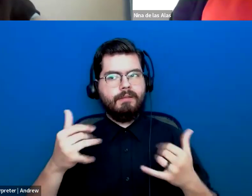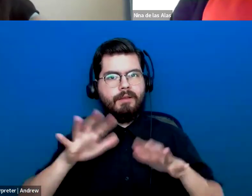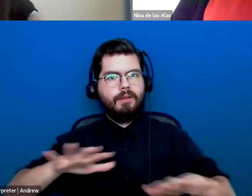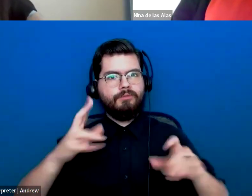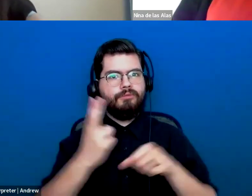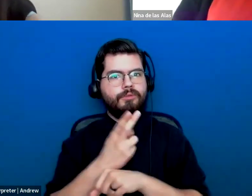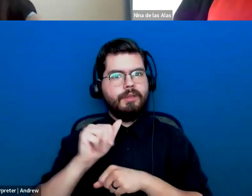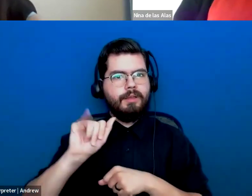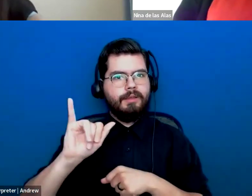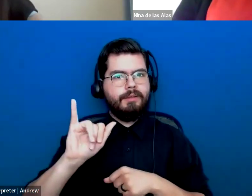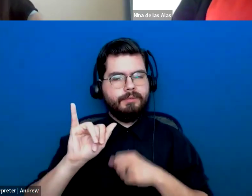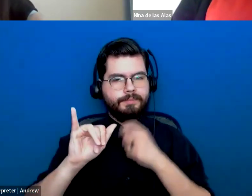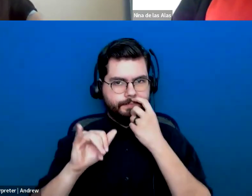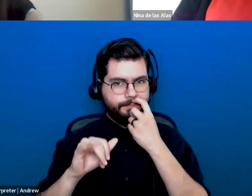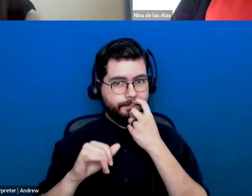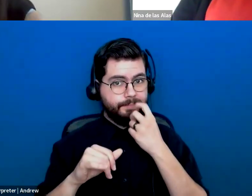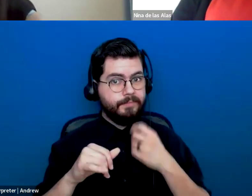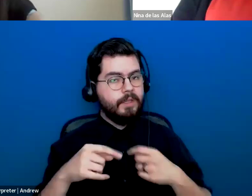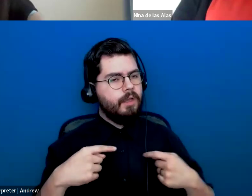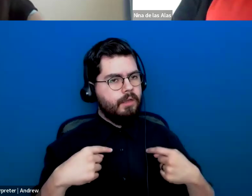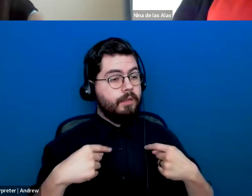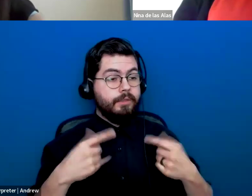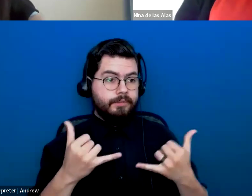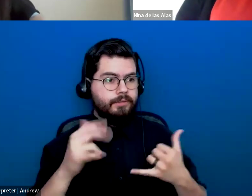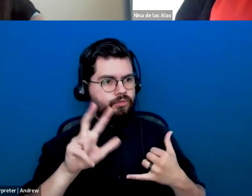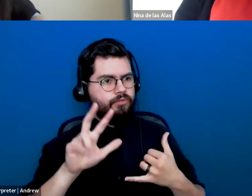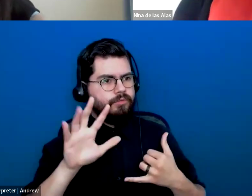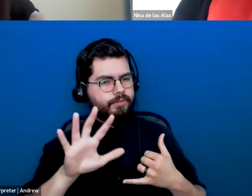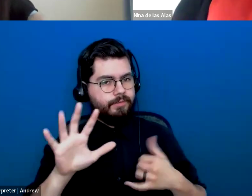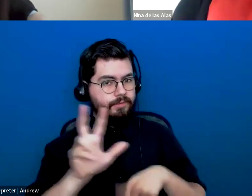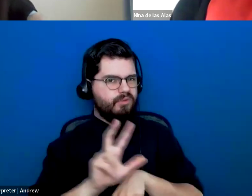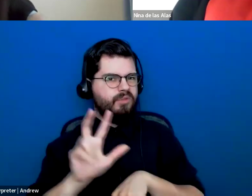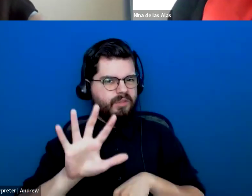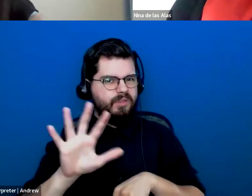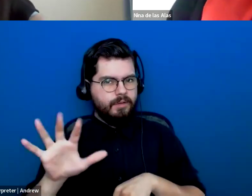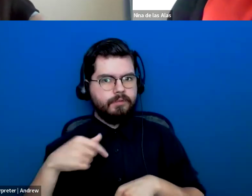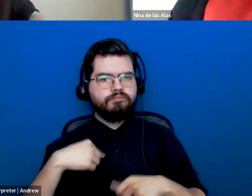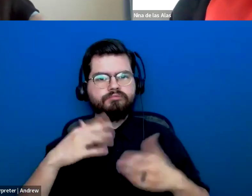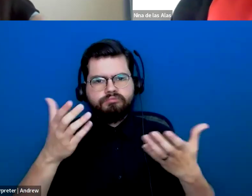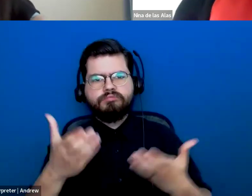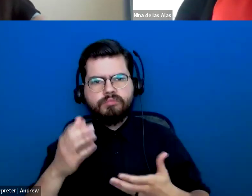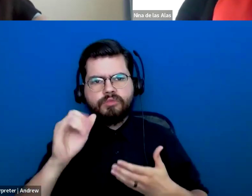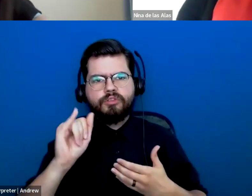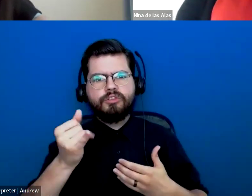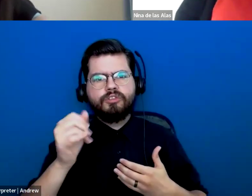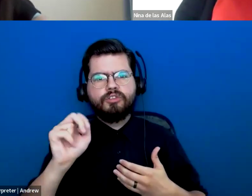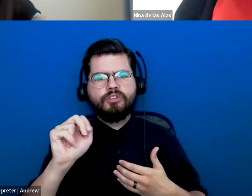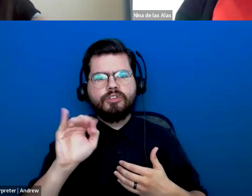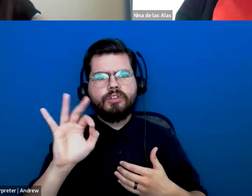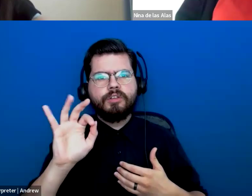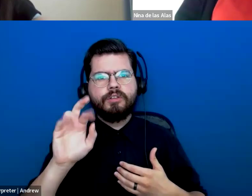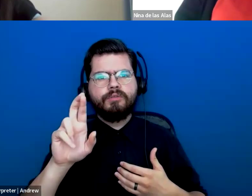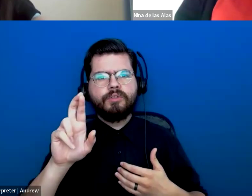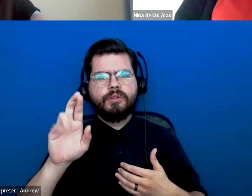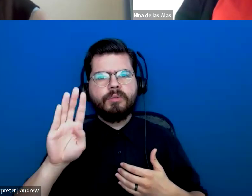Before we go, because it's 3:55, I really want to open it up for Jennifer Billman. So Jennifer, go ahead and open